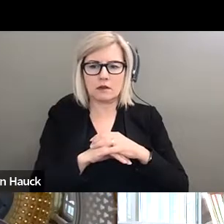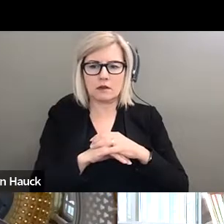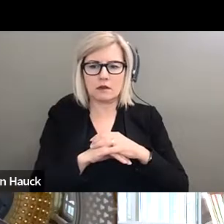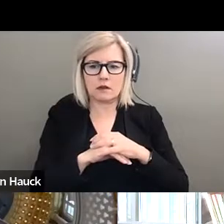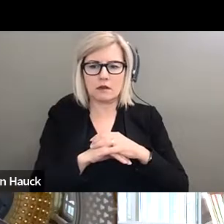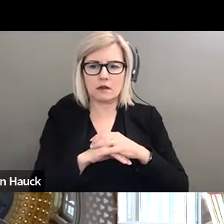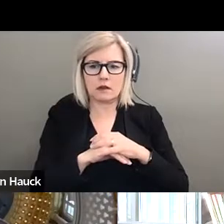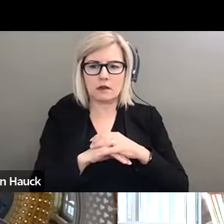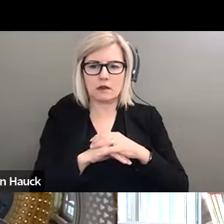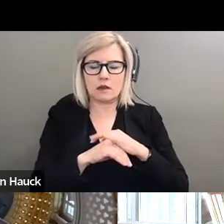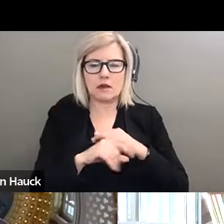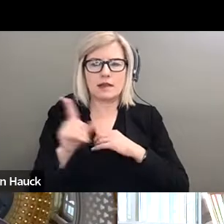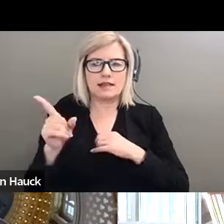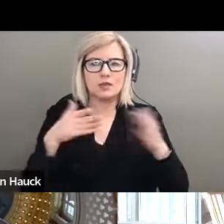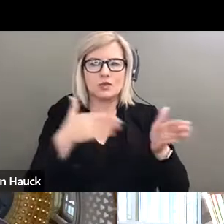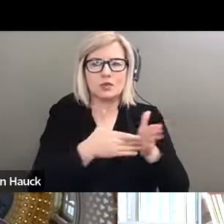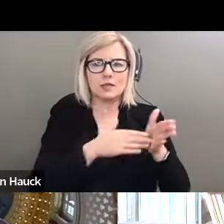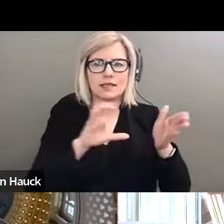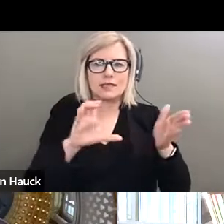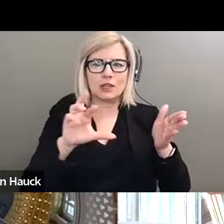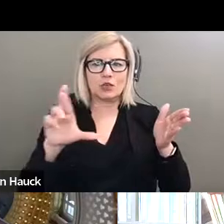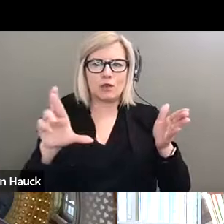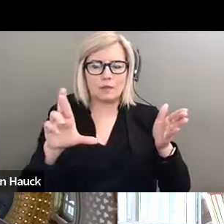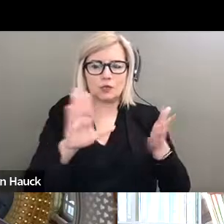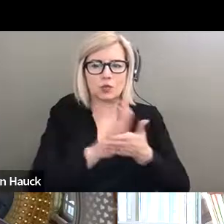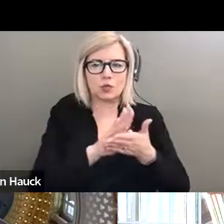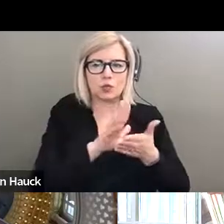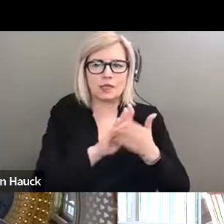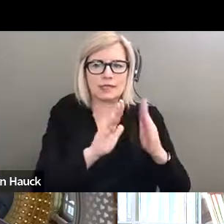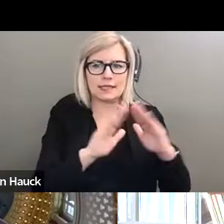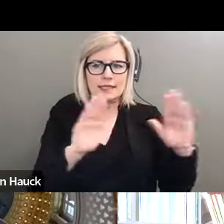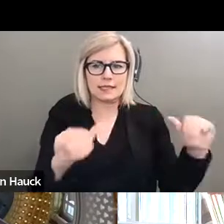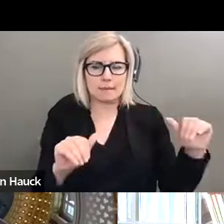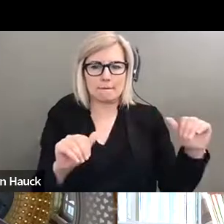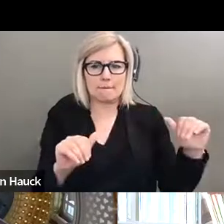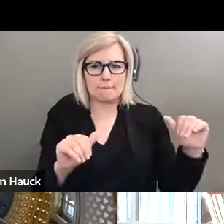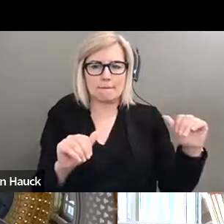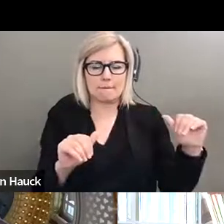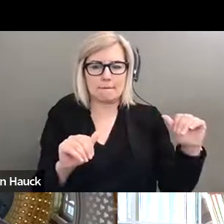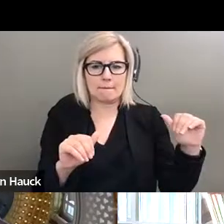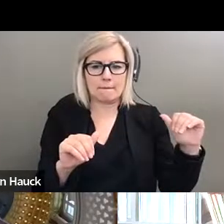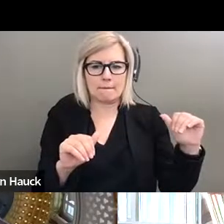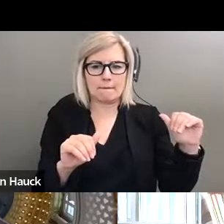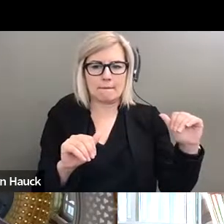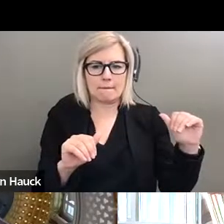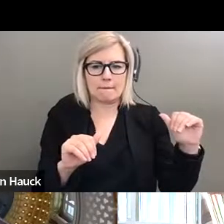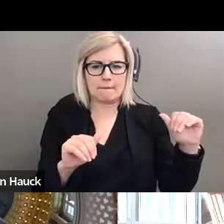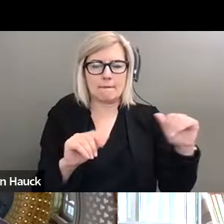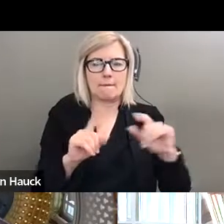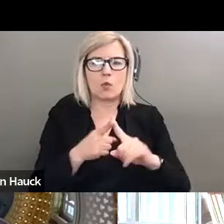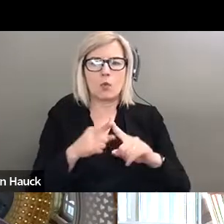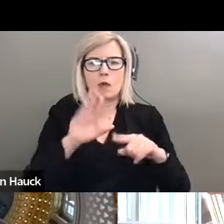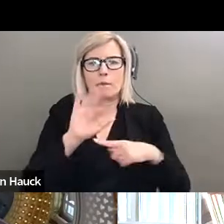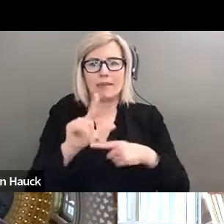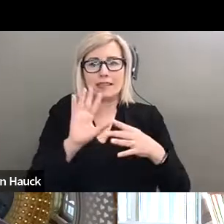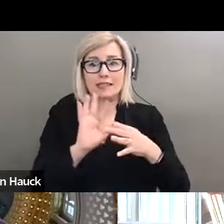that he had to sue the Cedar Rapids school system. That's when Bill said that this was